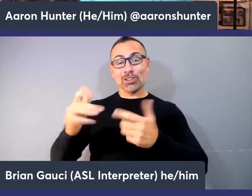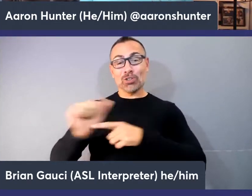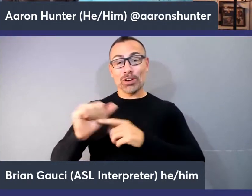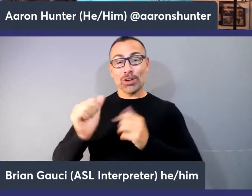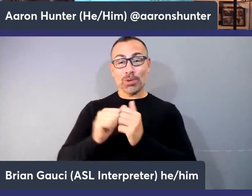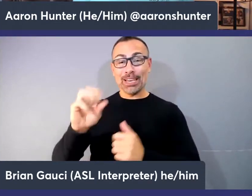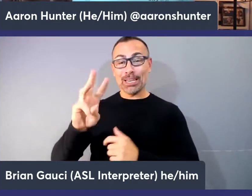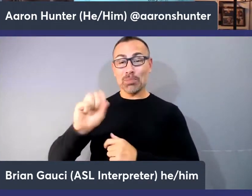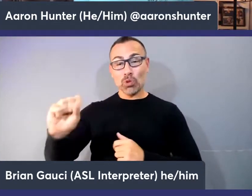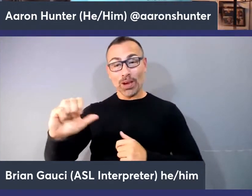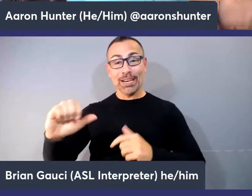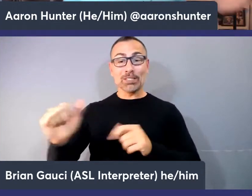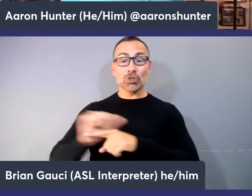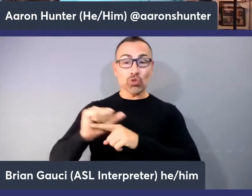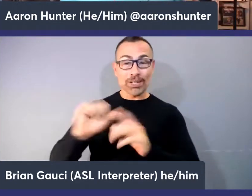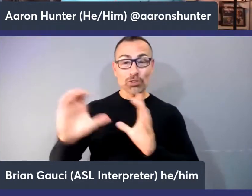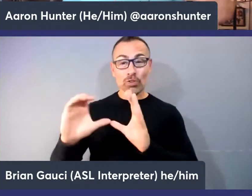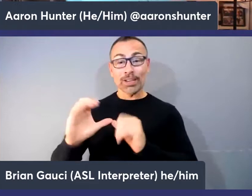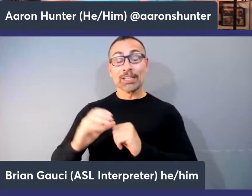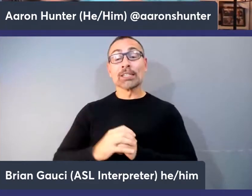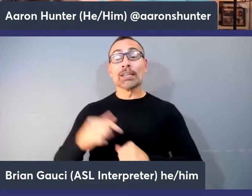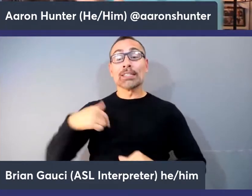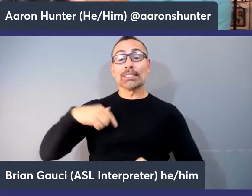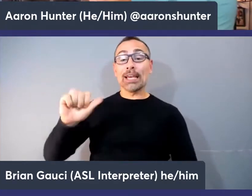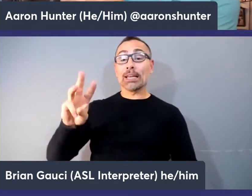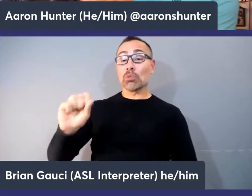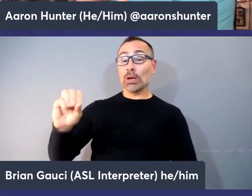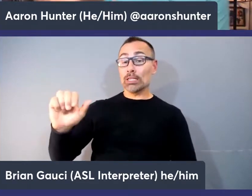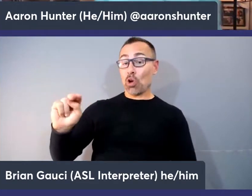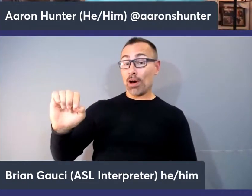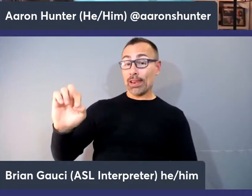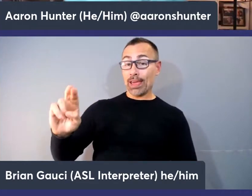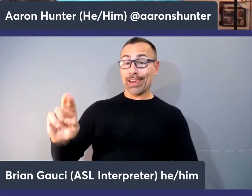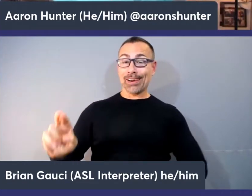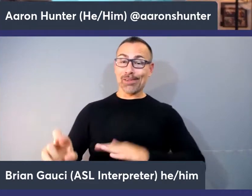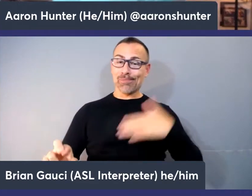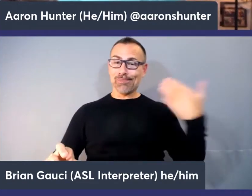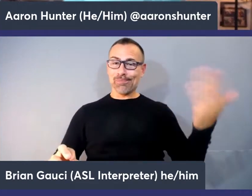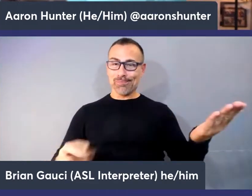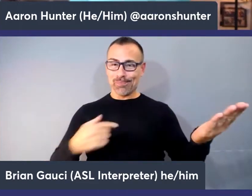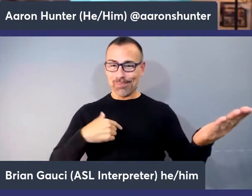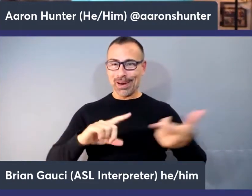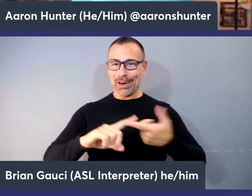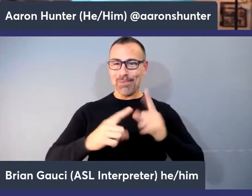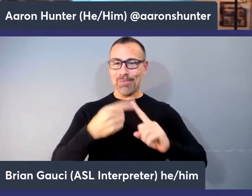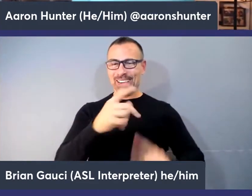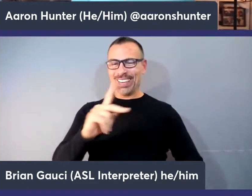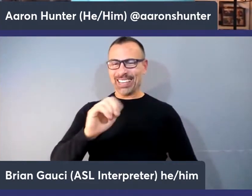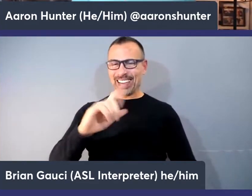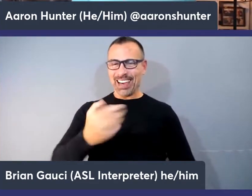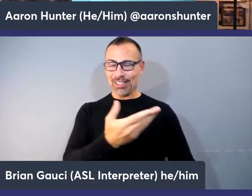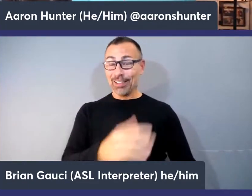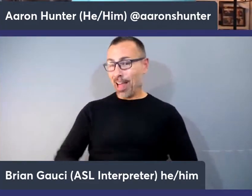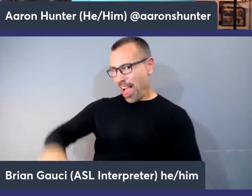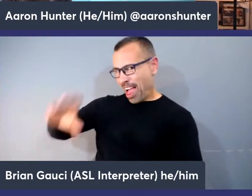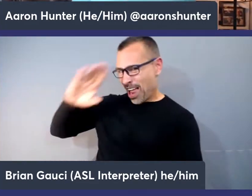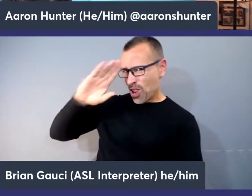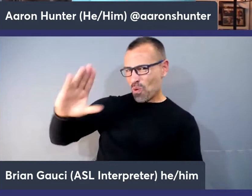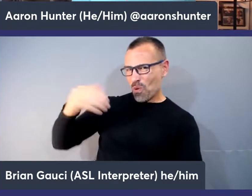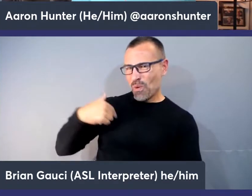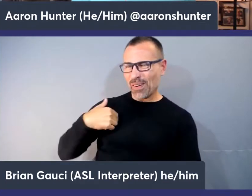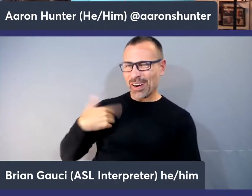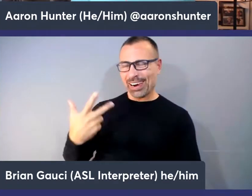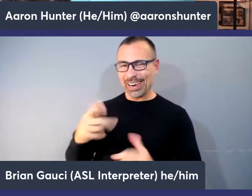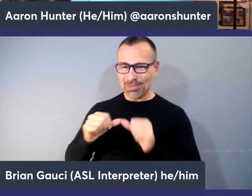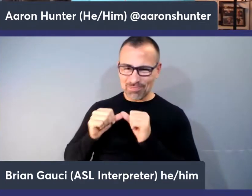another AWS on air. My buddy here, Kyle, he's on this side of me now. Hello, I'm keeping you on your toes. I